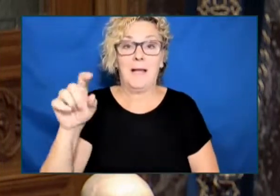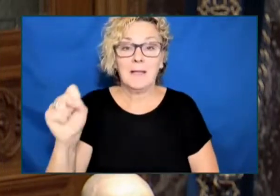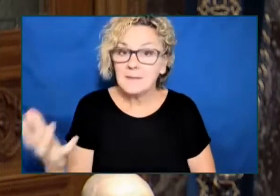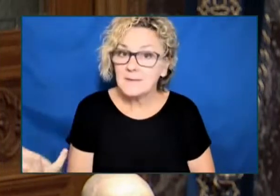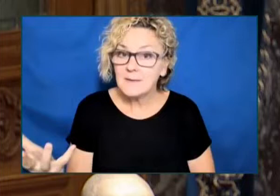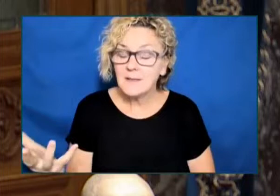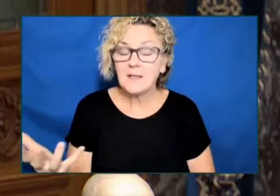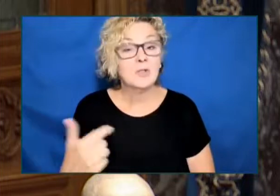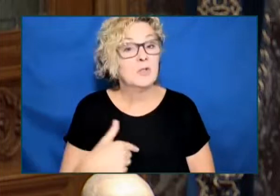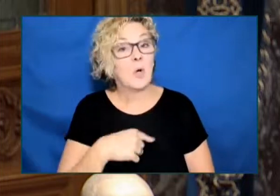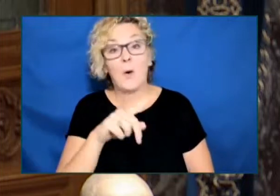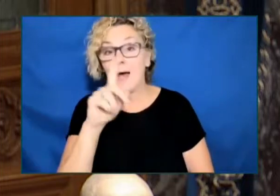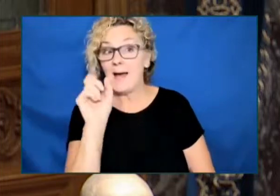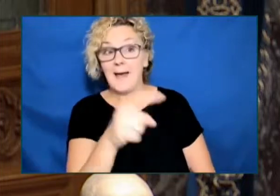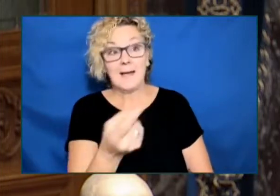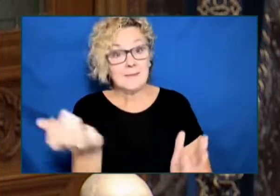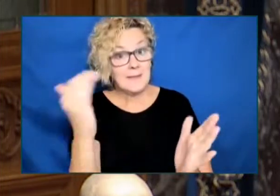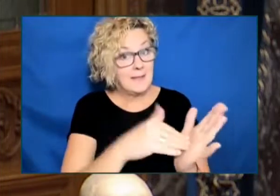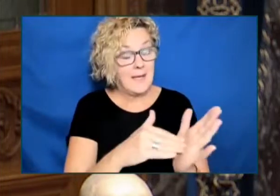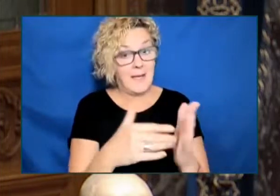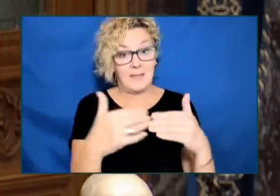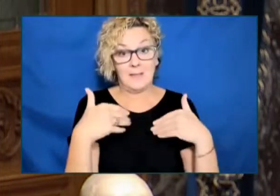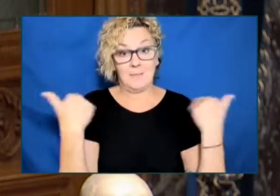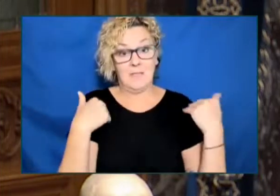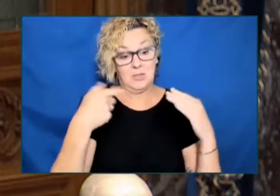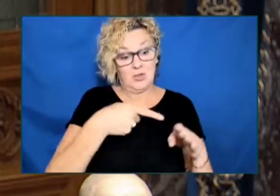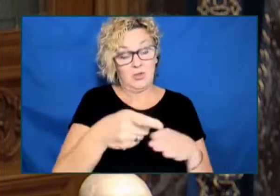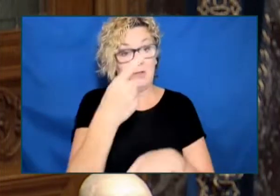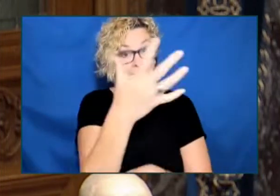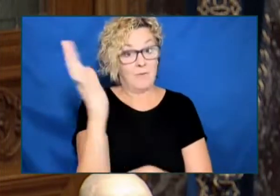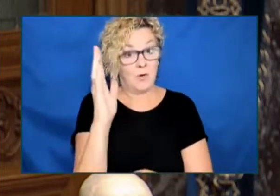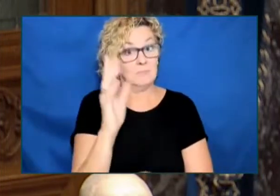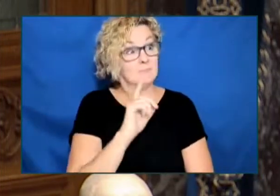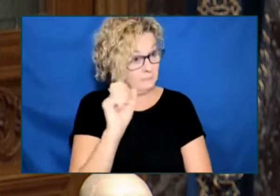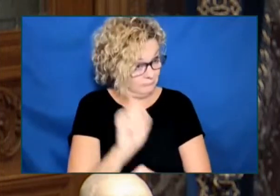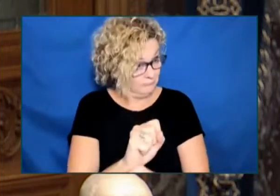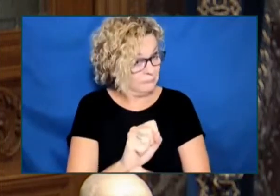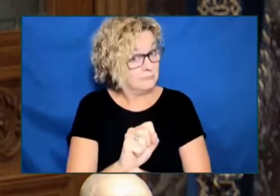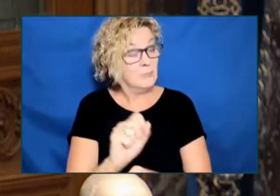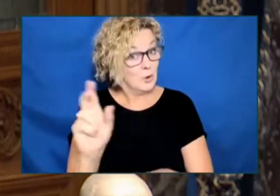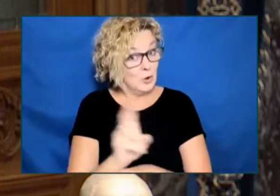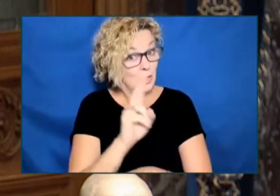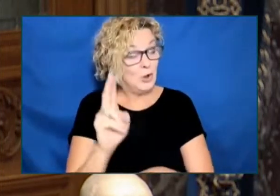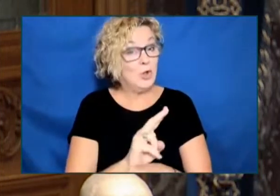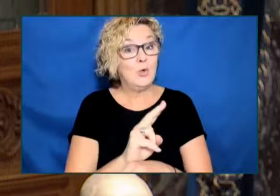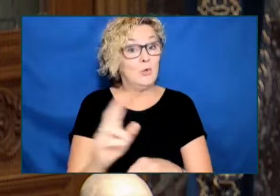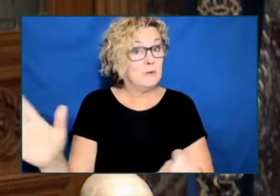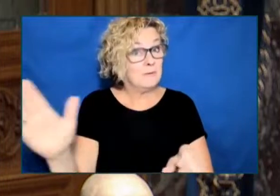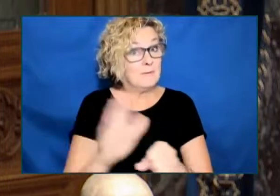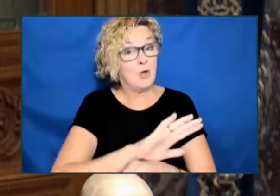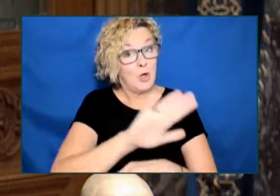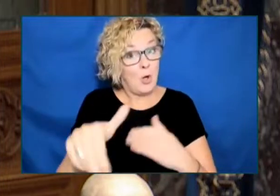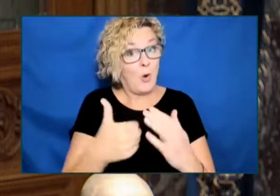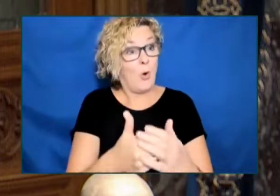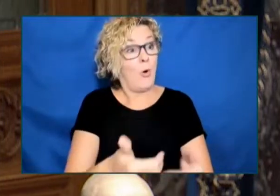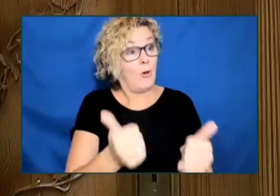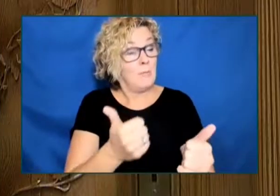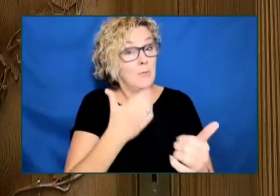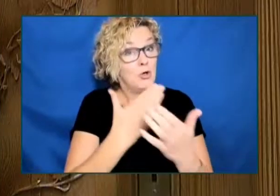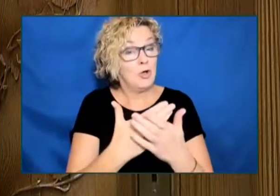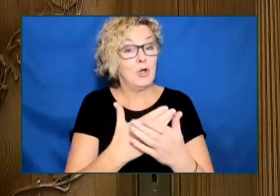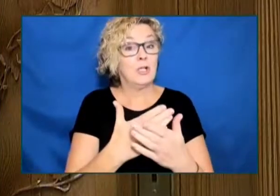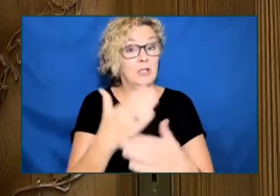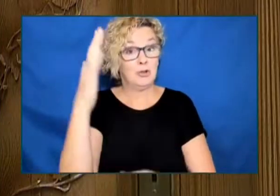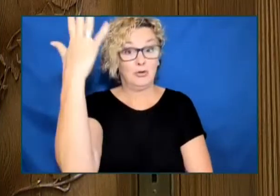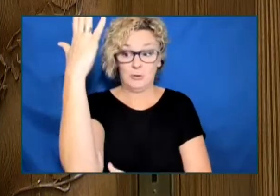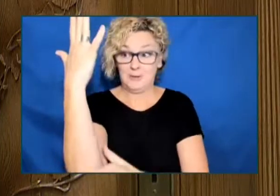question, are whole trees from primary forests being turned into wood pellets in BC? Minister